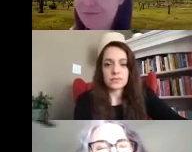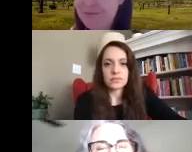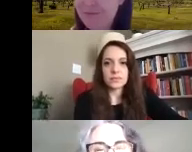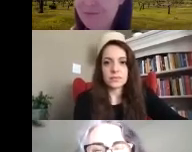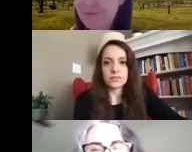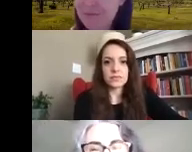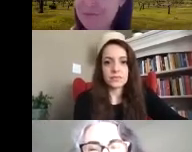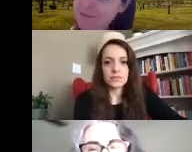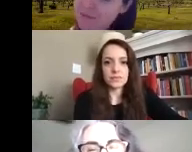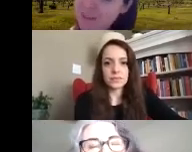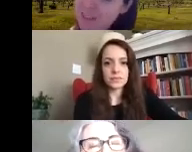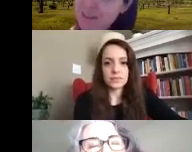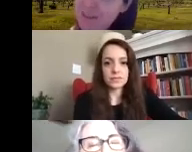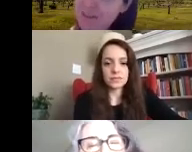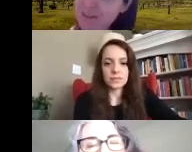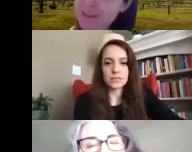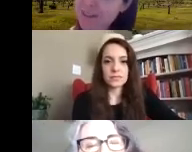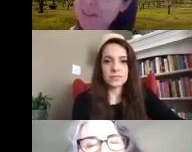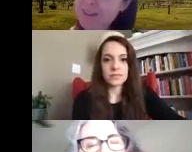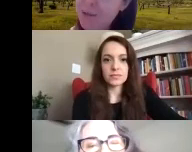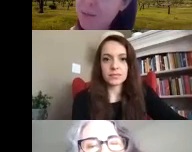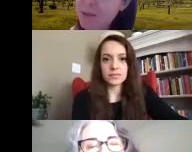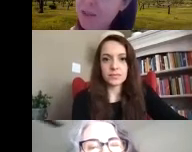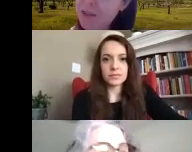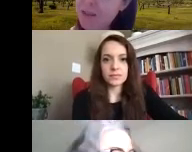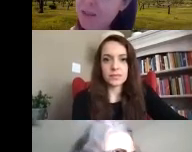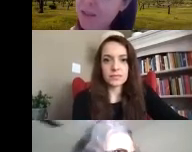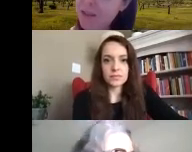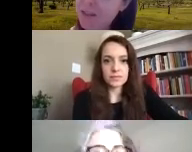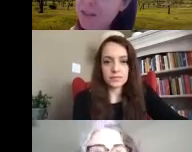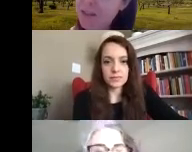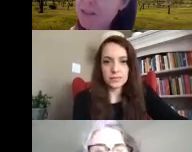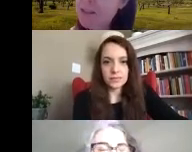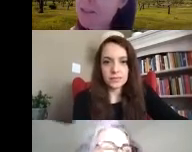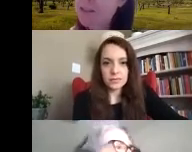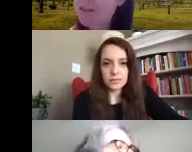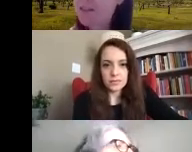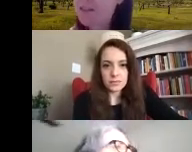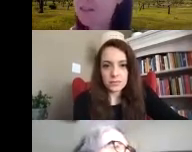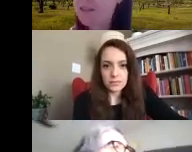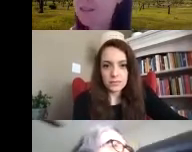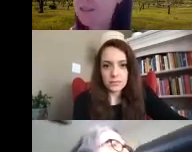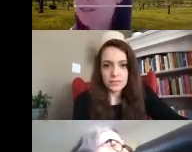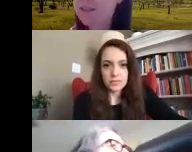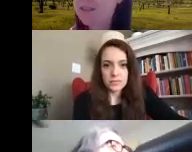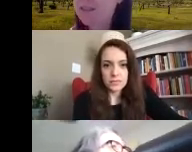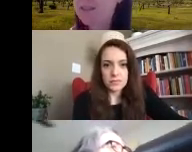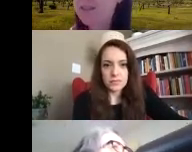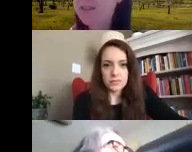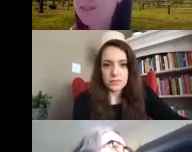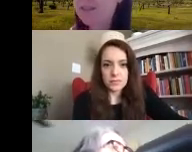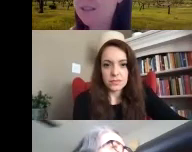believe this is her watching the demonstration, and one of our other international visitors, Jonathan, served as